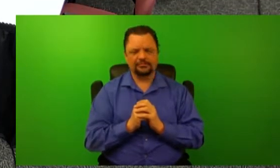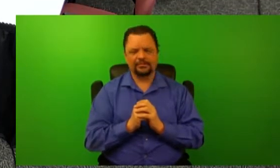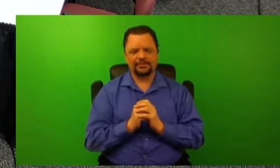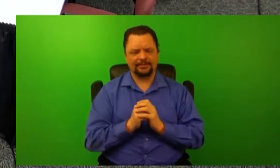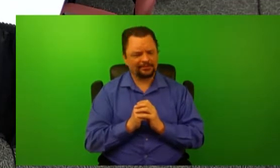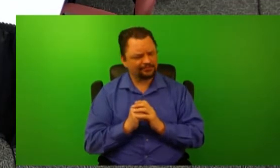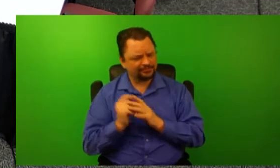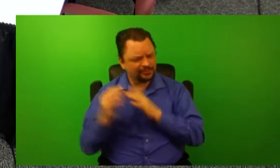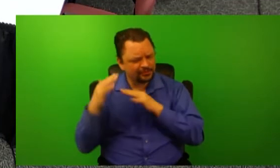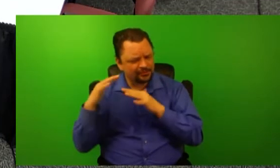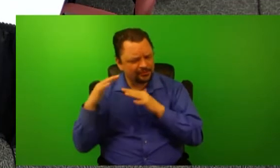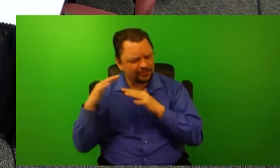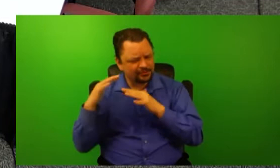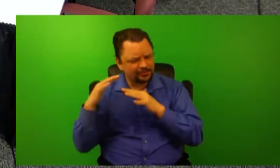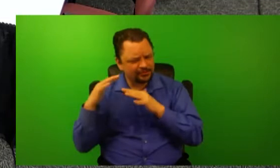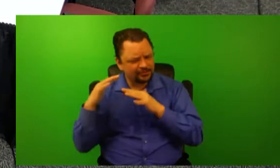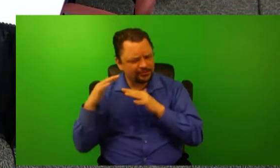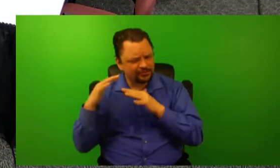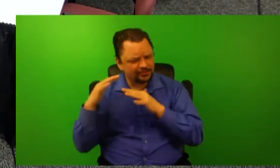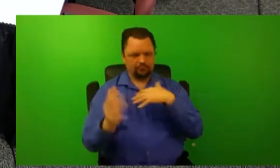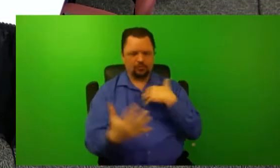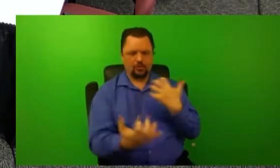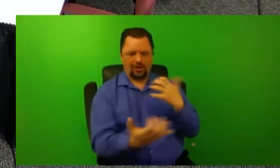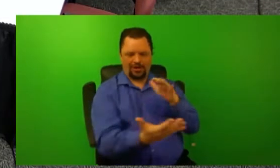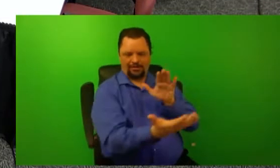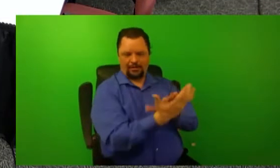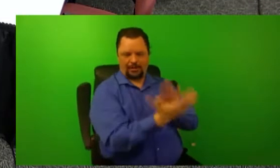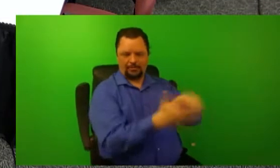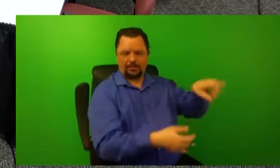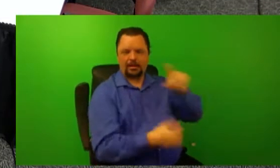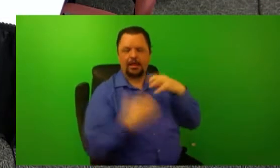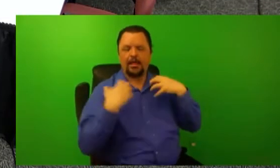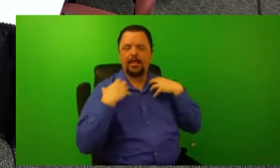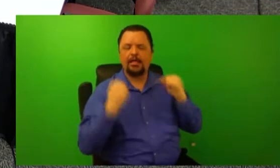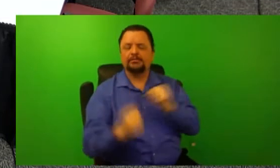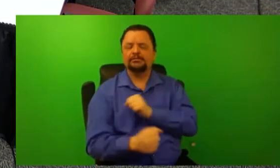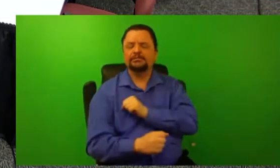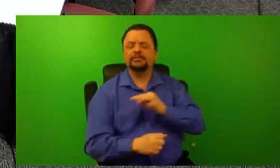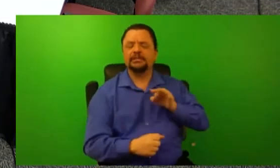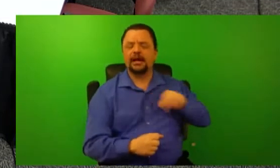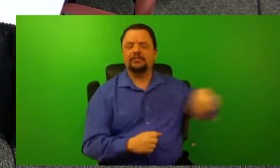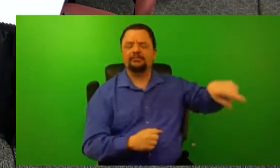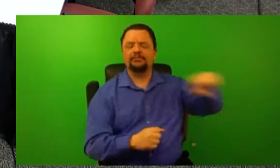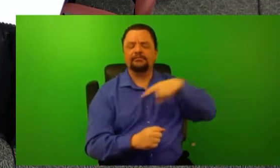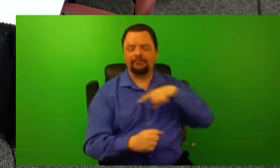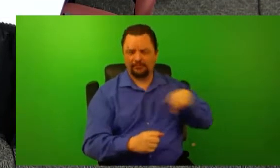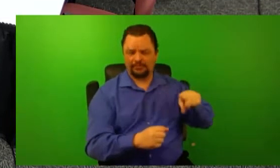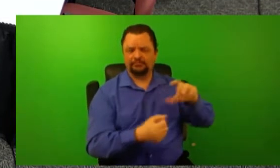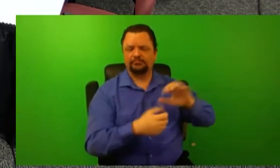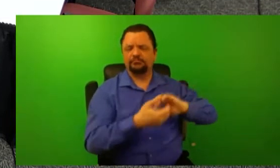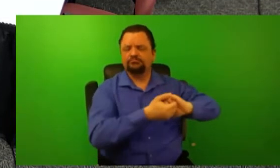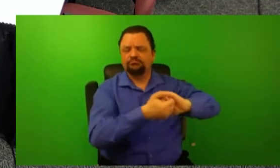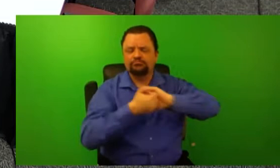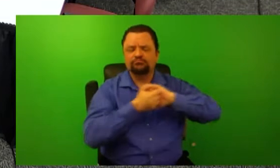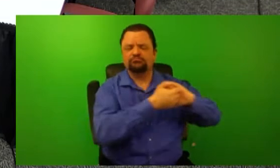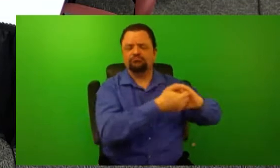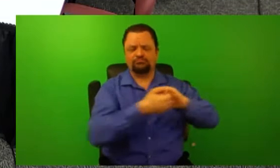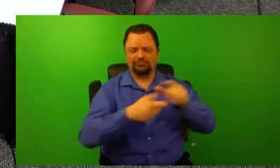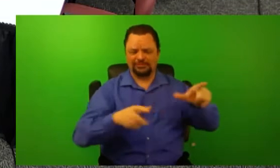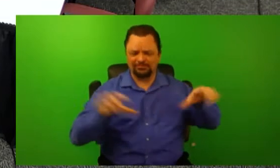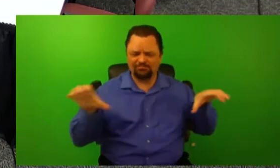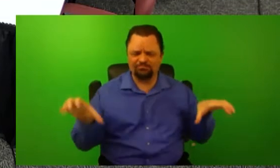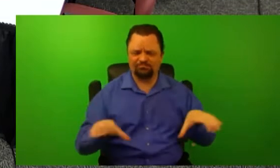public health department staff and their partners for all that they do on behalf of our community's health. They are just amazing